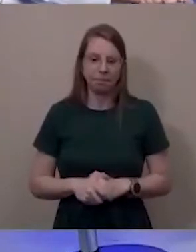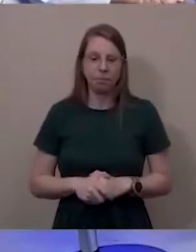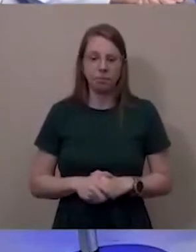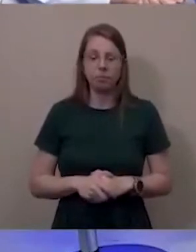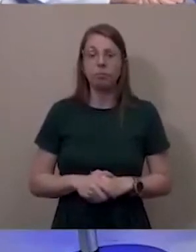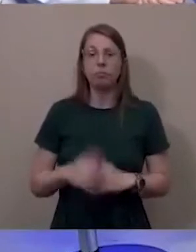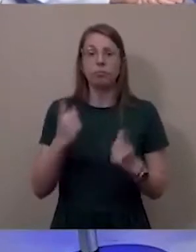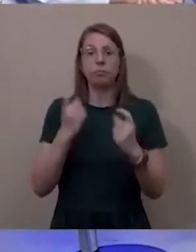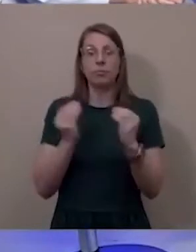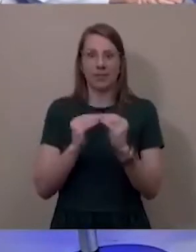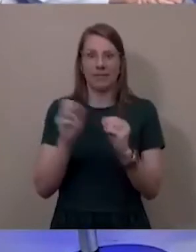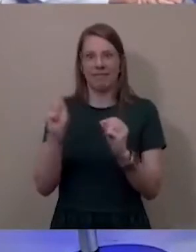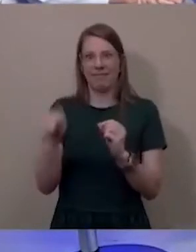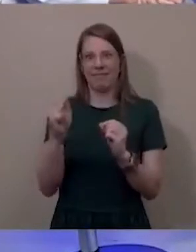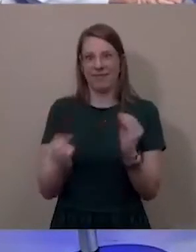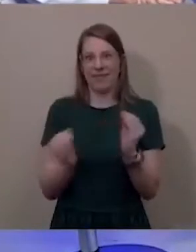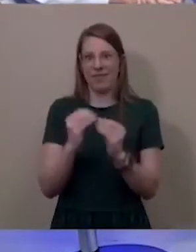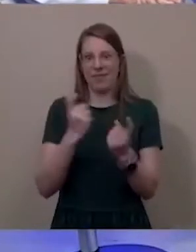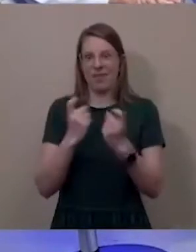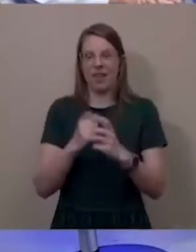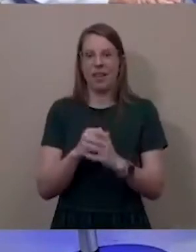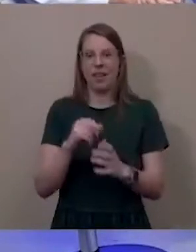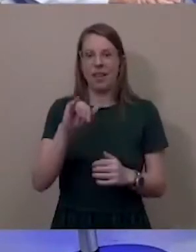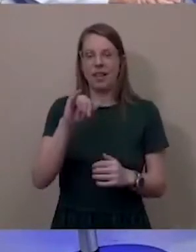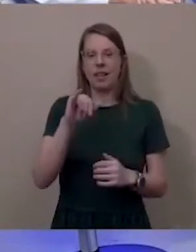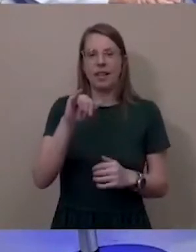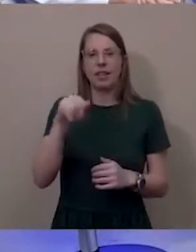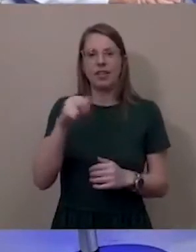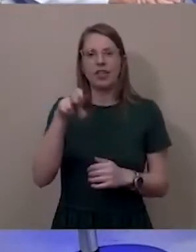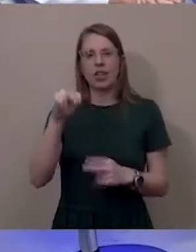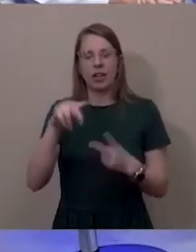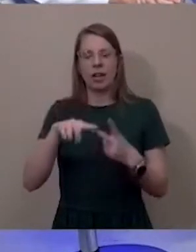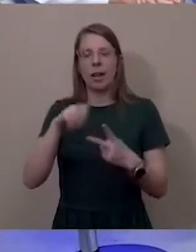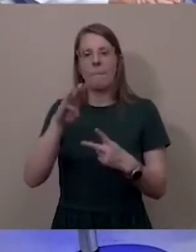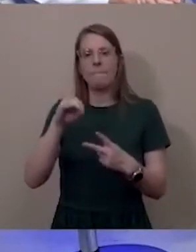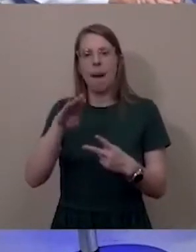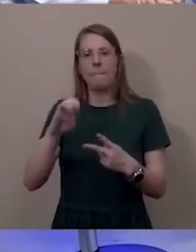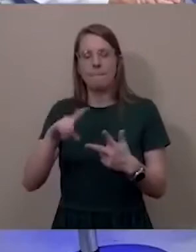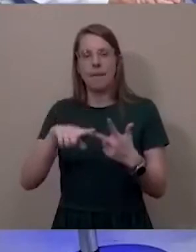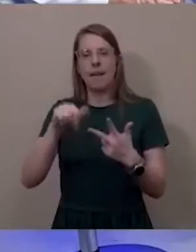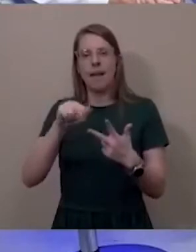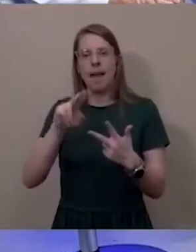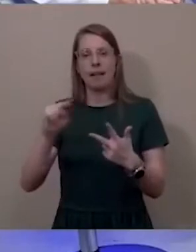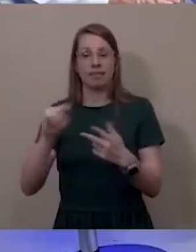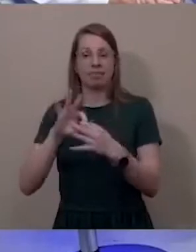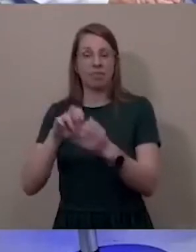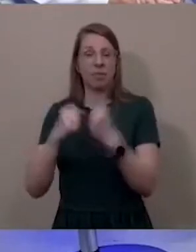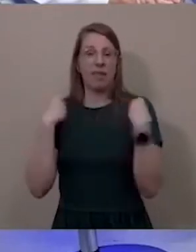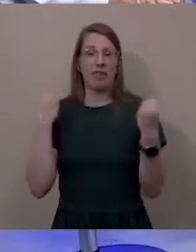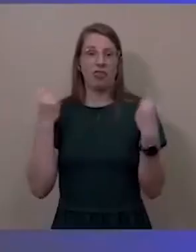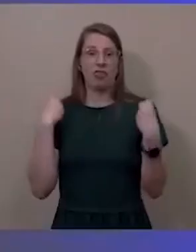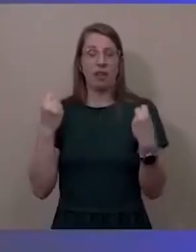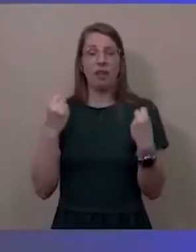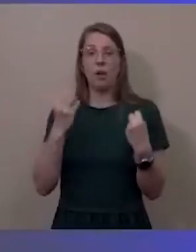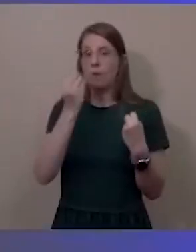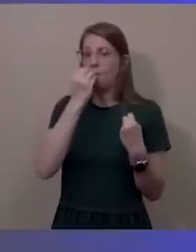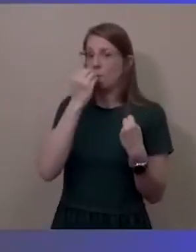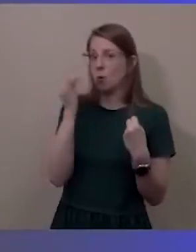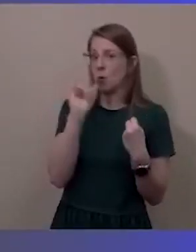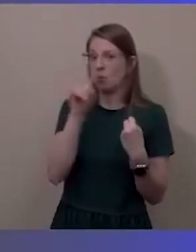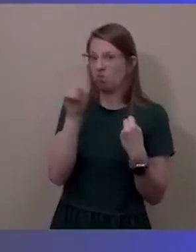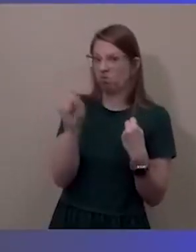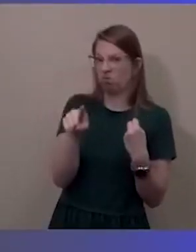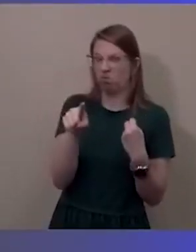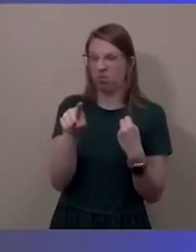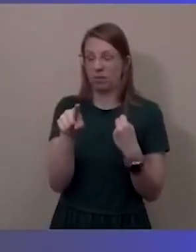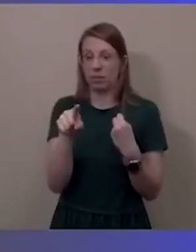questions? Oh, yeah. Jean, Bob, and Ann want to know, what about exercise? And they're asking questions about diet, too. Oh, yeah.